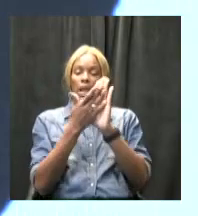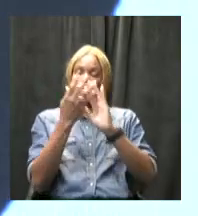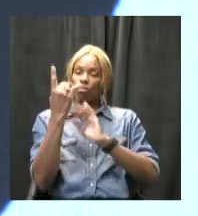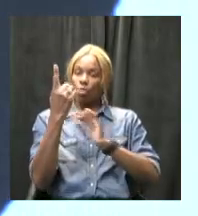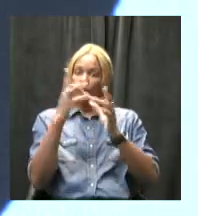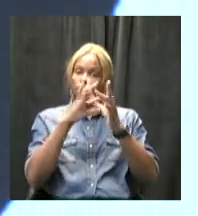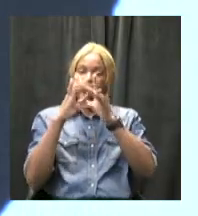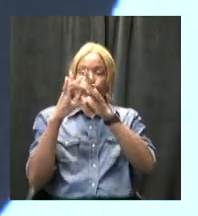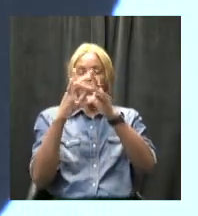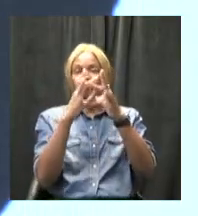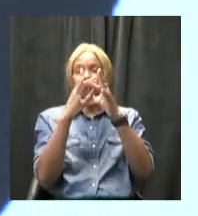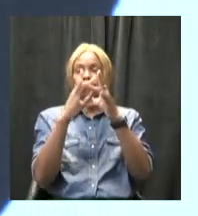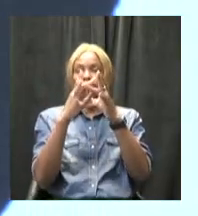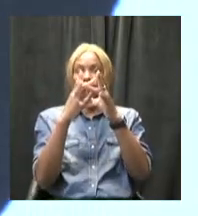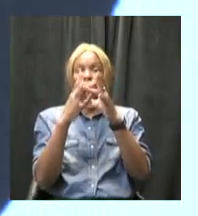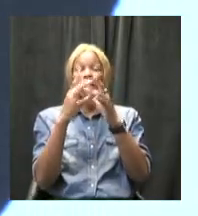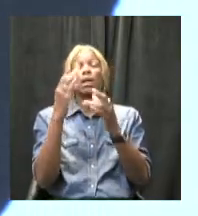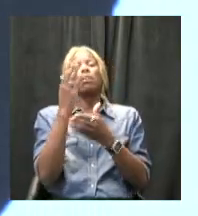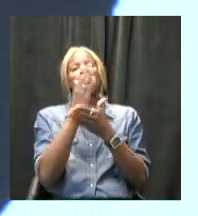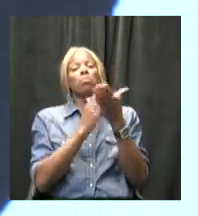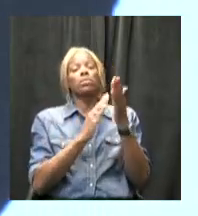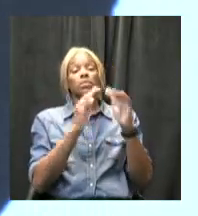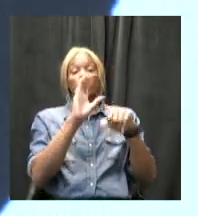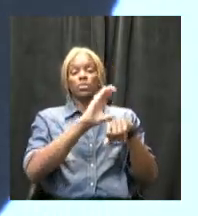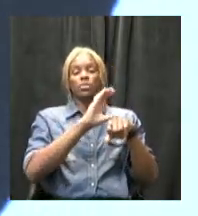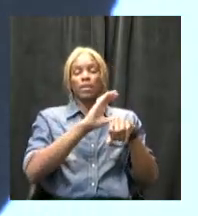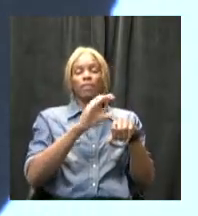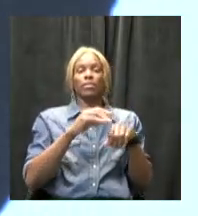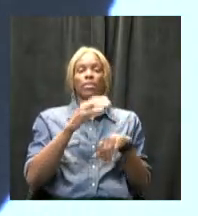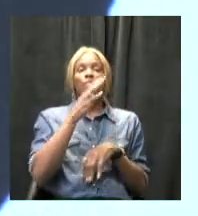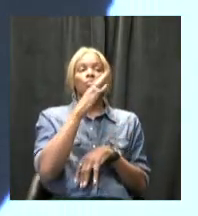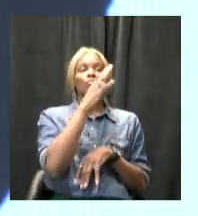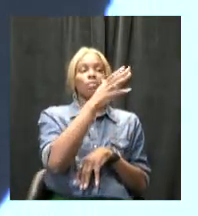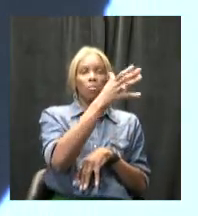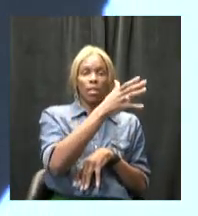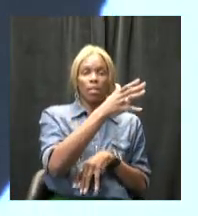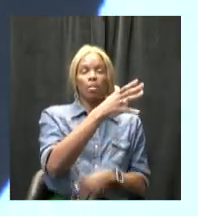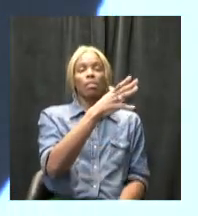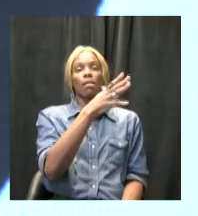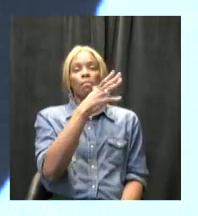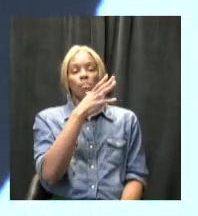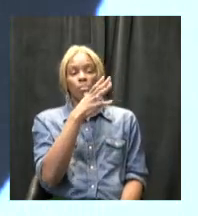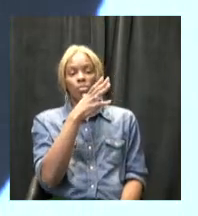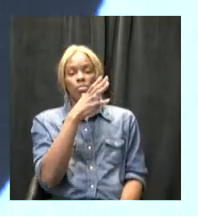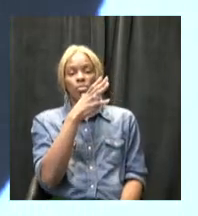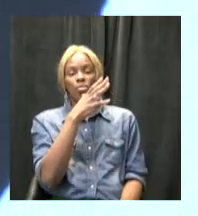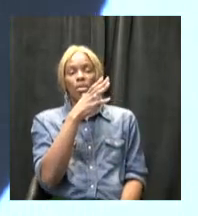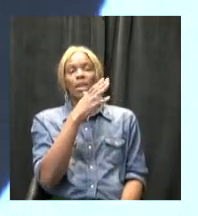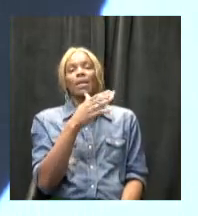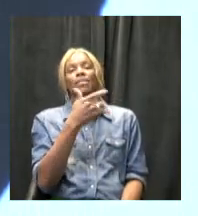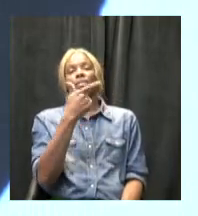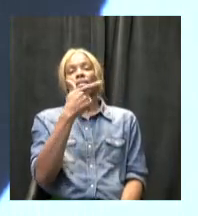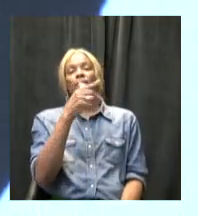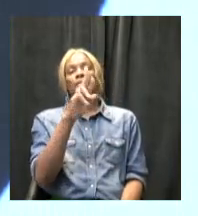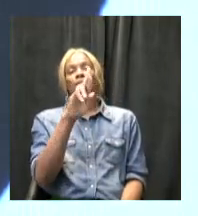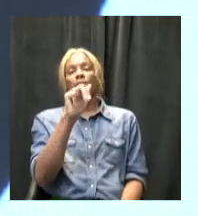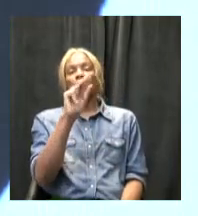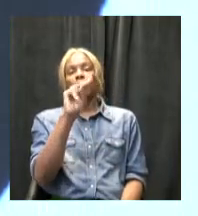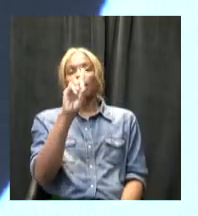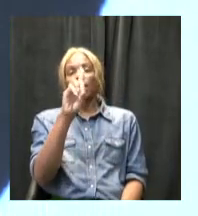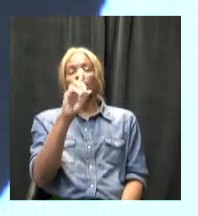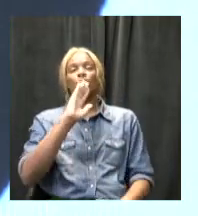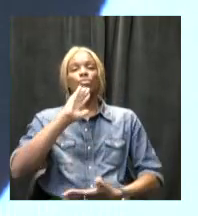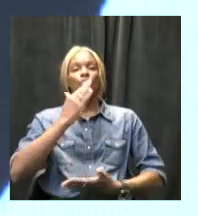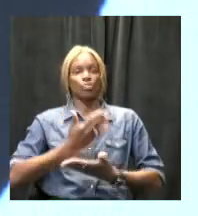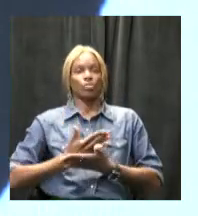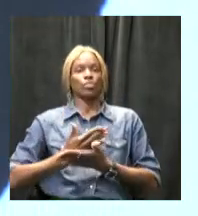our church, in some parts of our church, we've got the grandmother, the mother, and the granddaughter. We got three generations. In some